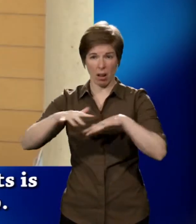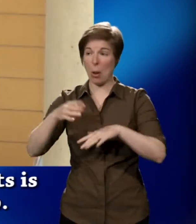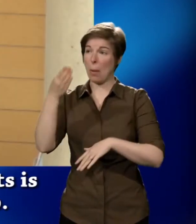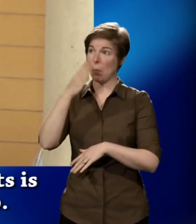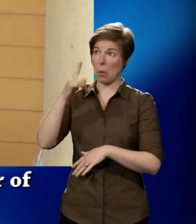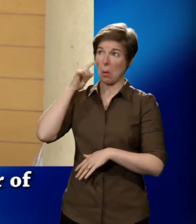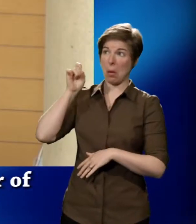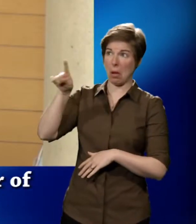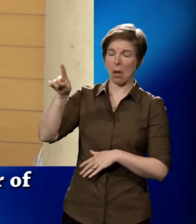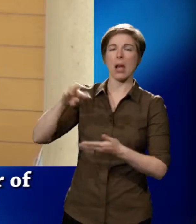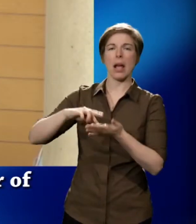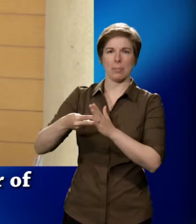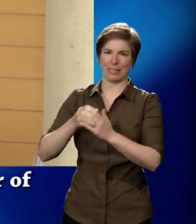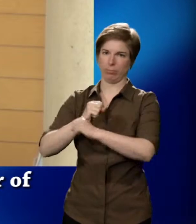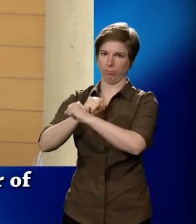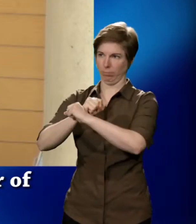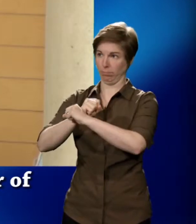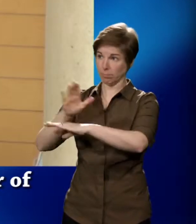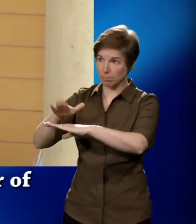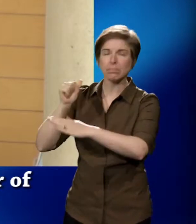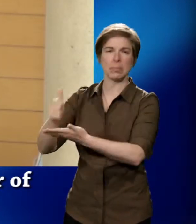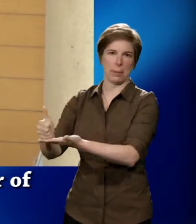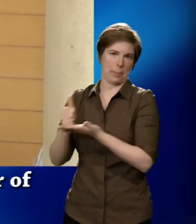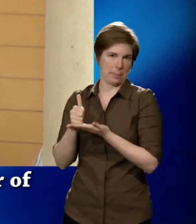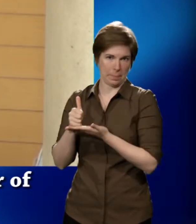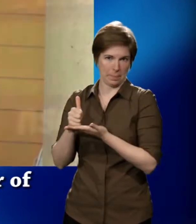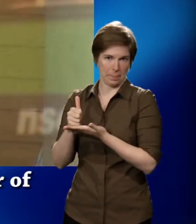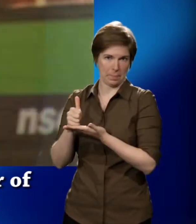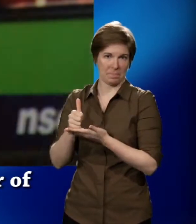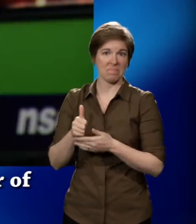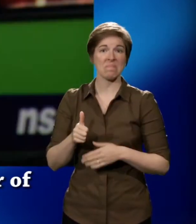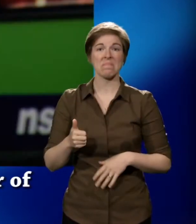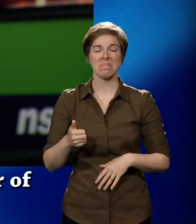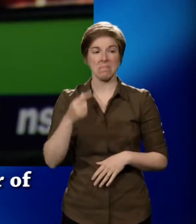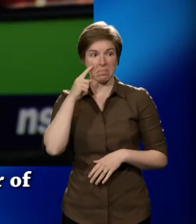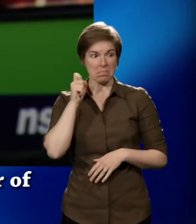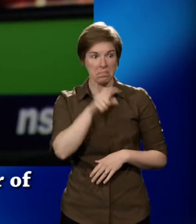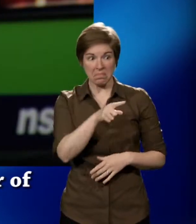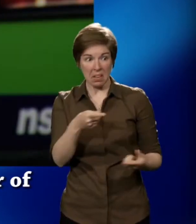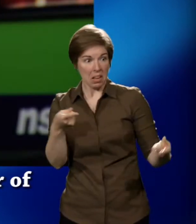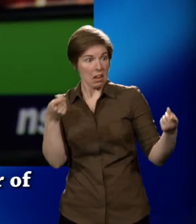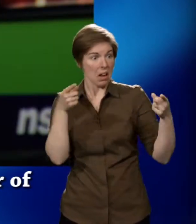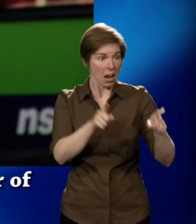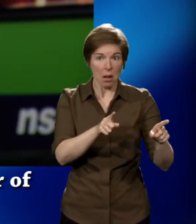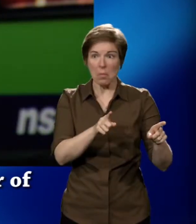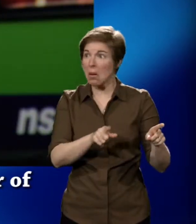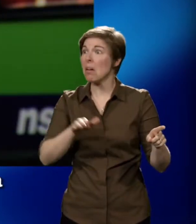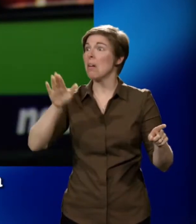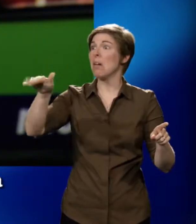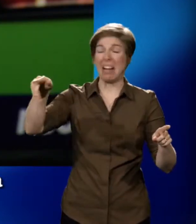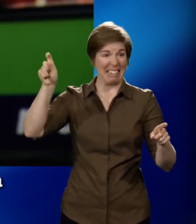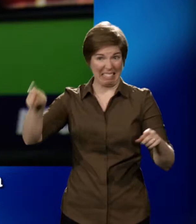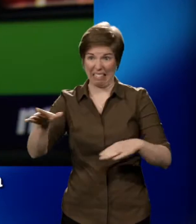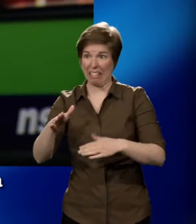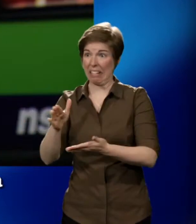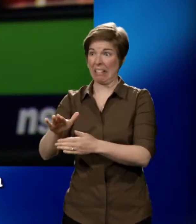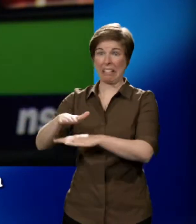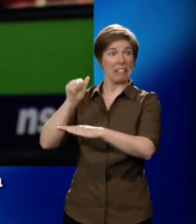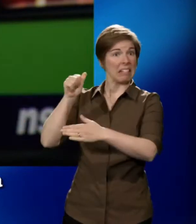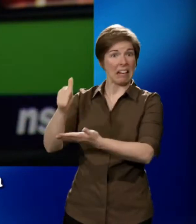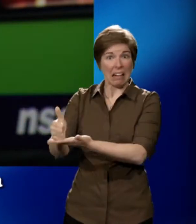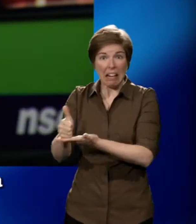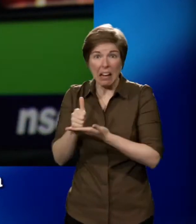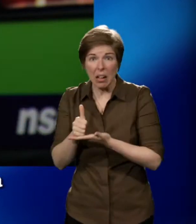or help. So if you need help for any number of emergency situations at NSCC, whether it's